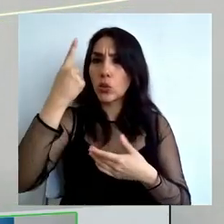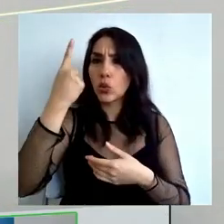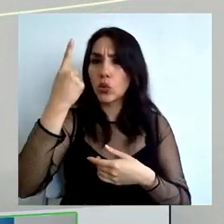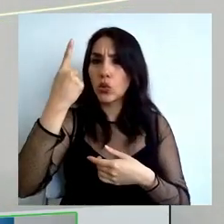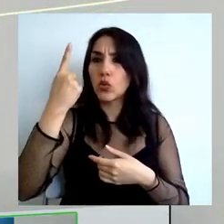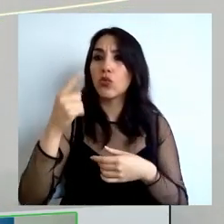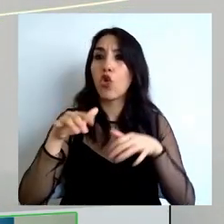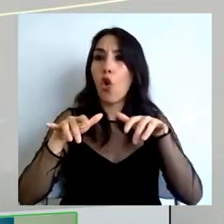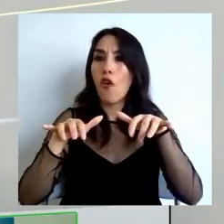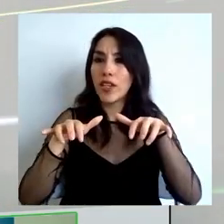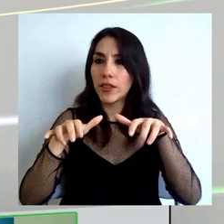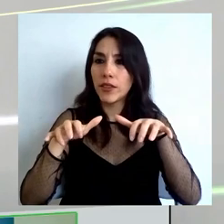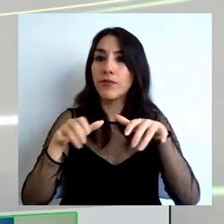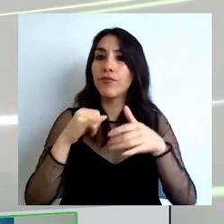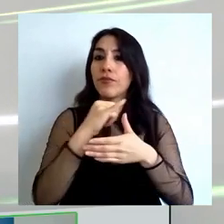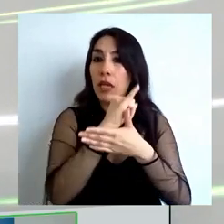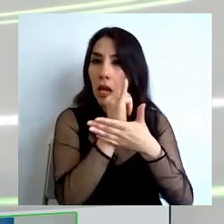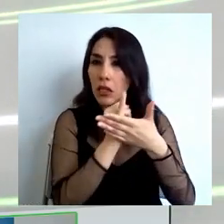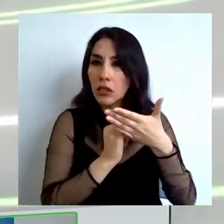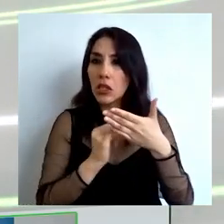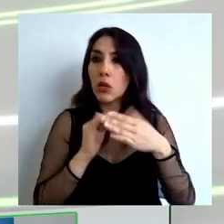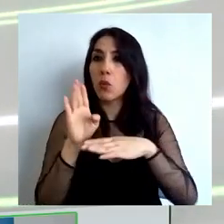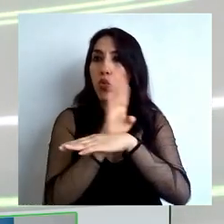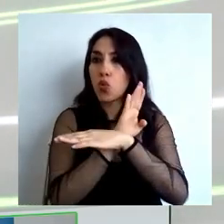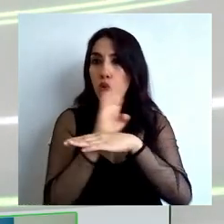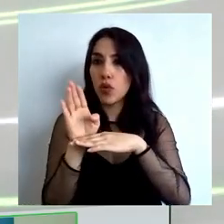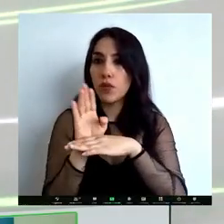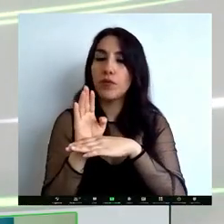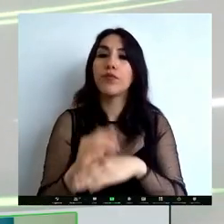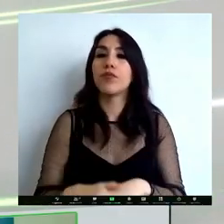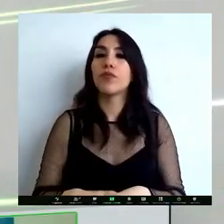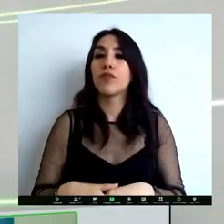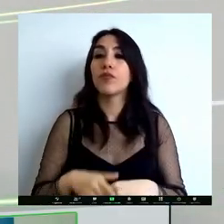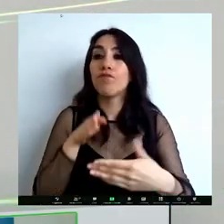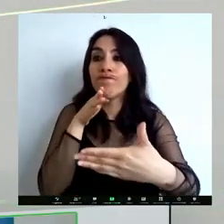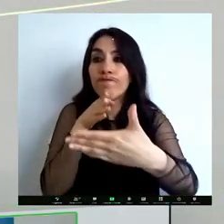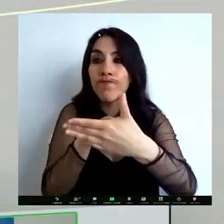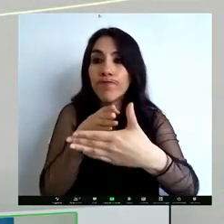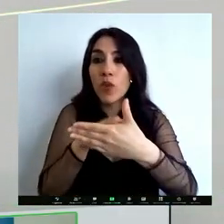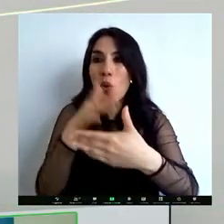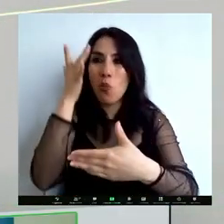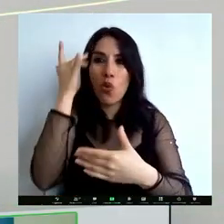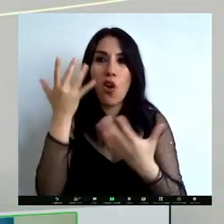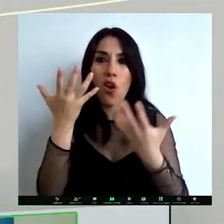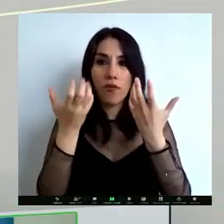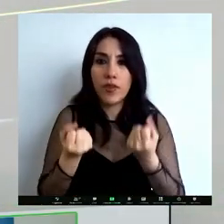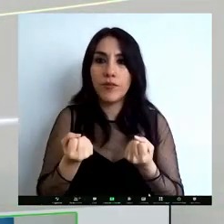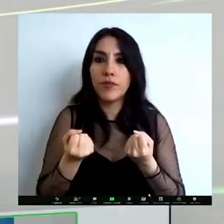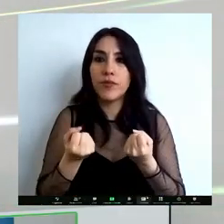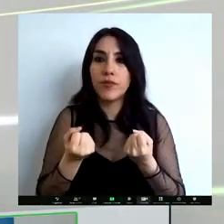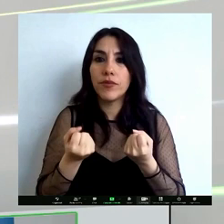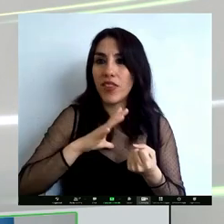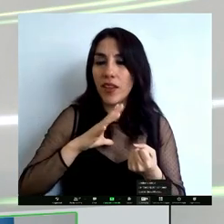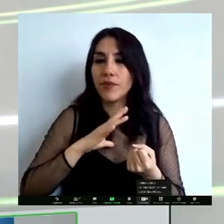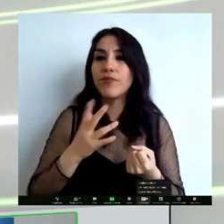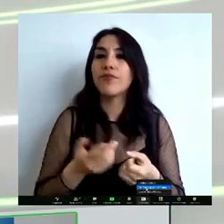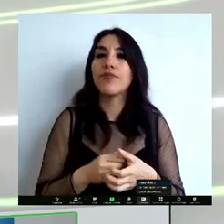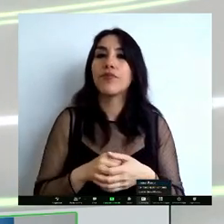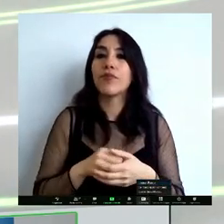and eliminating the barriers. Obviously, we have a very long road out ahead of